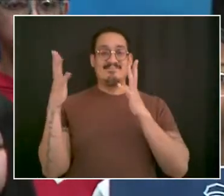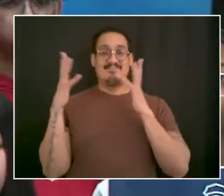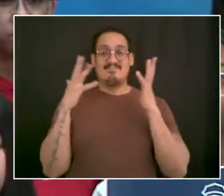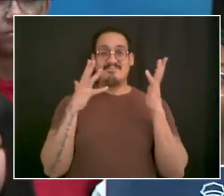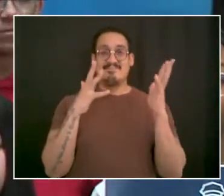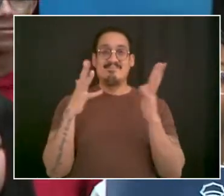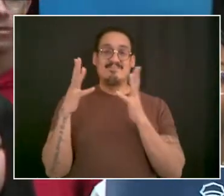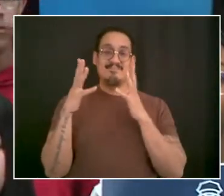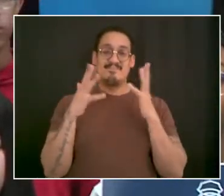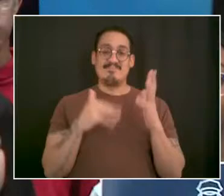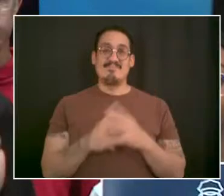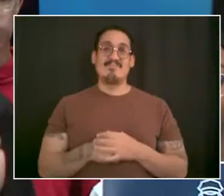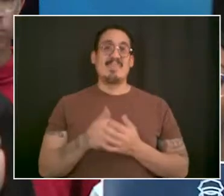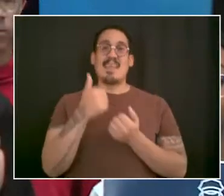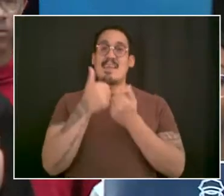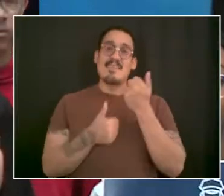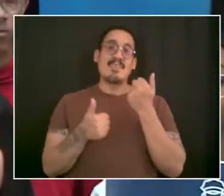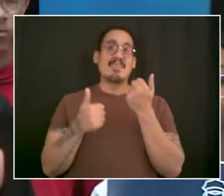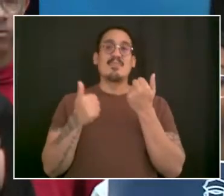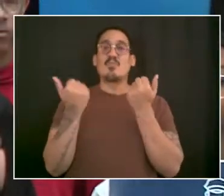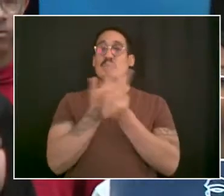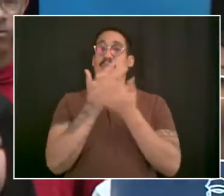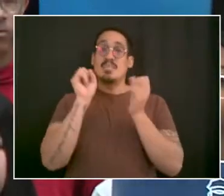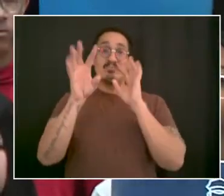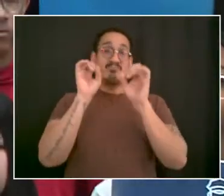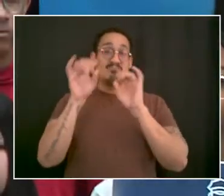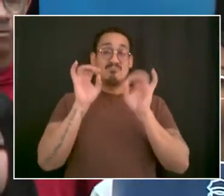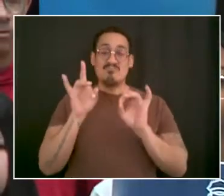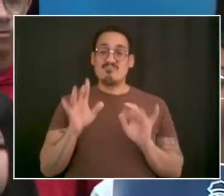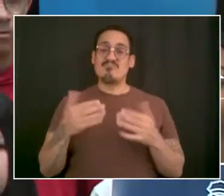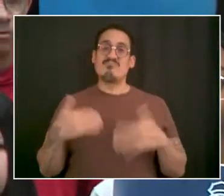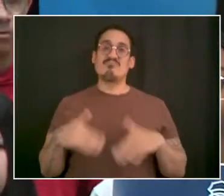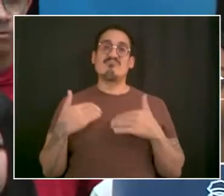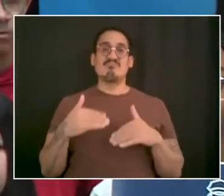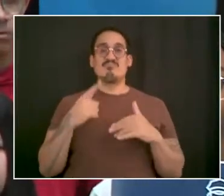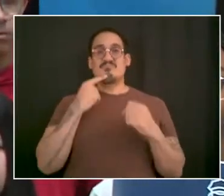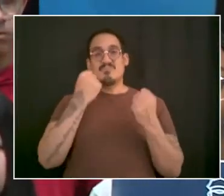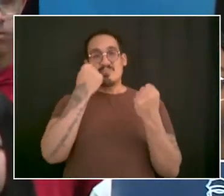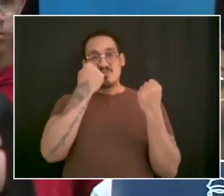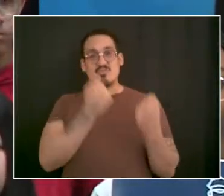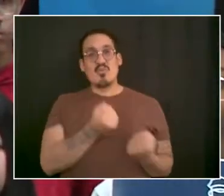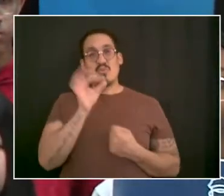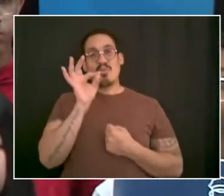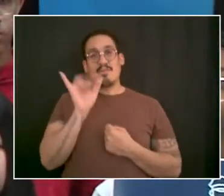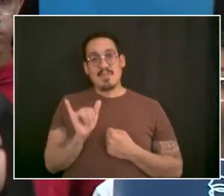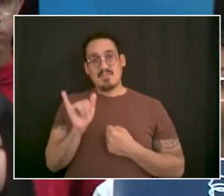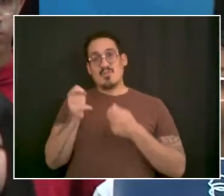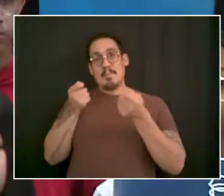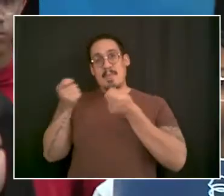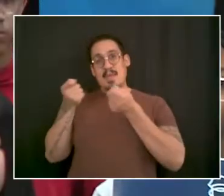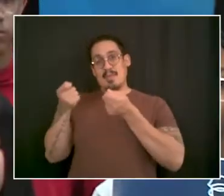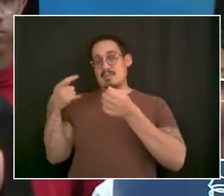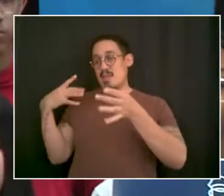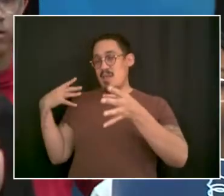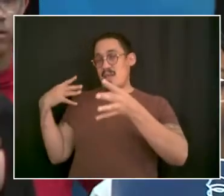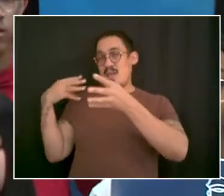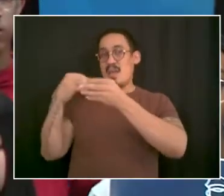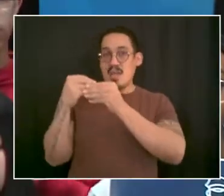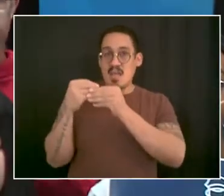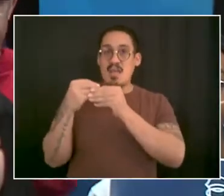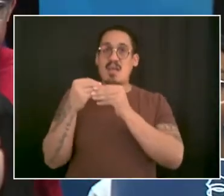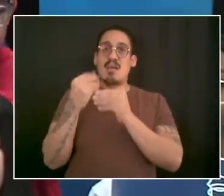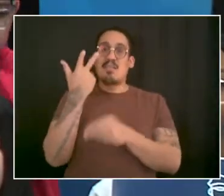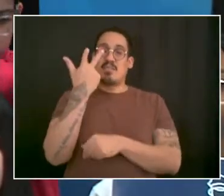item we are listing today is a result of strong fiscal management over 3 years. Despite facing